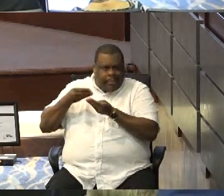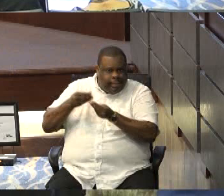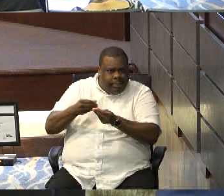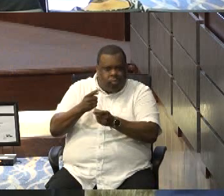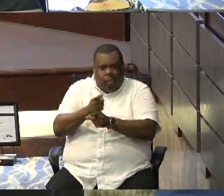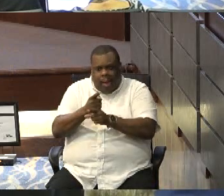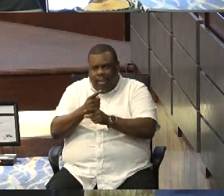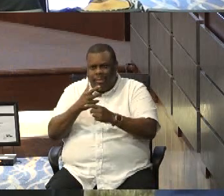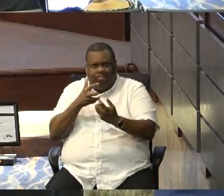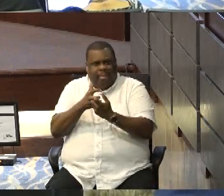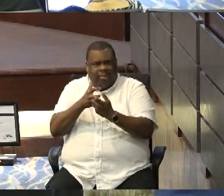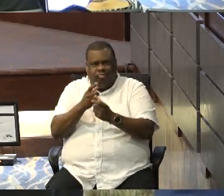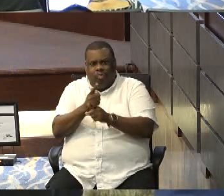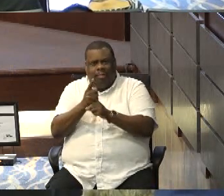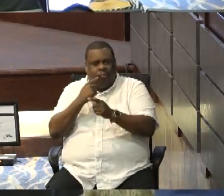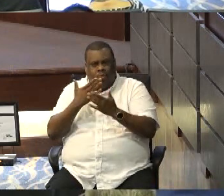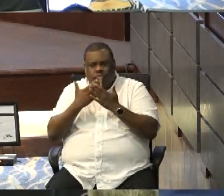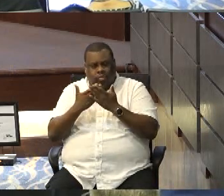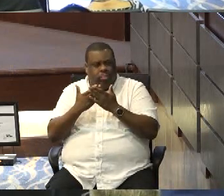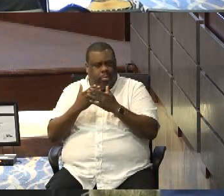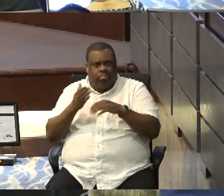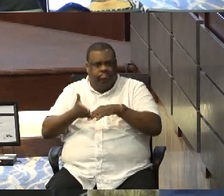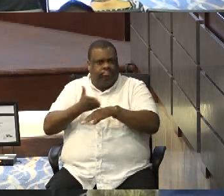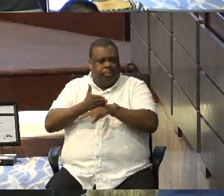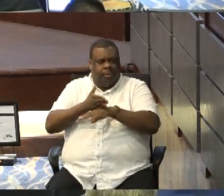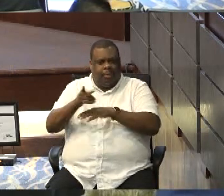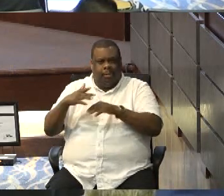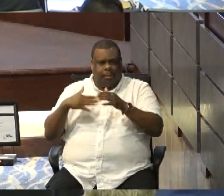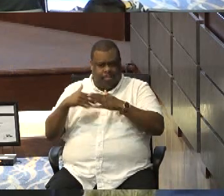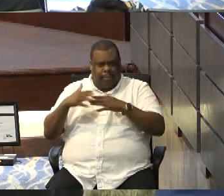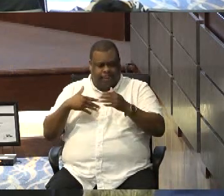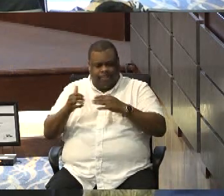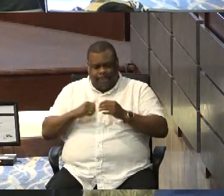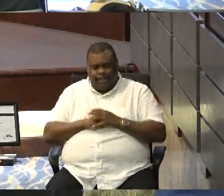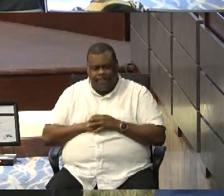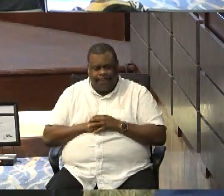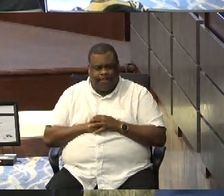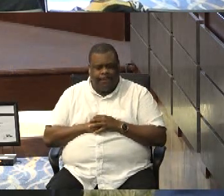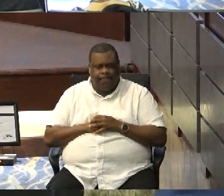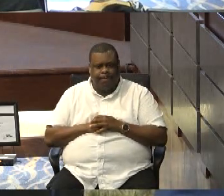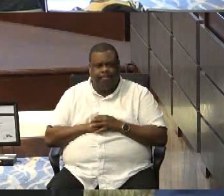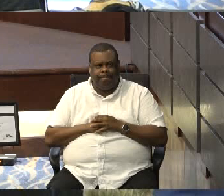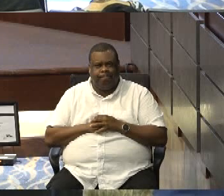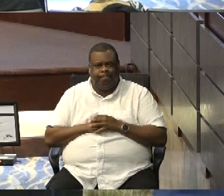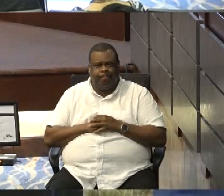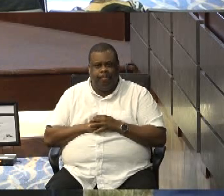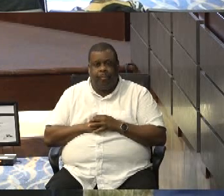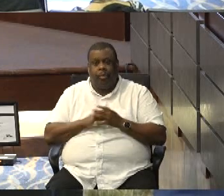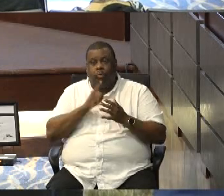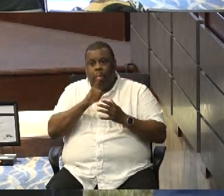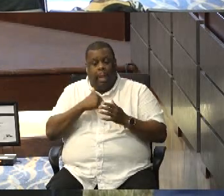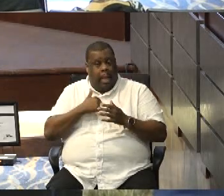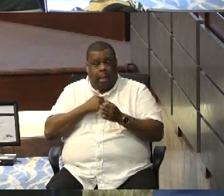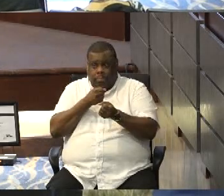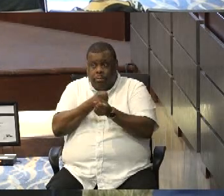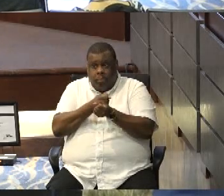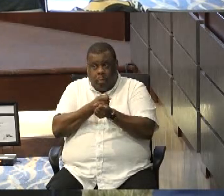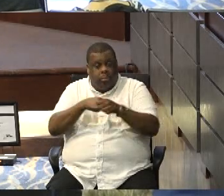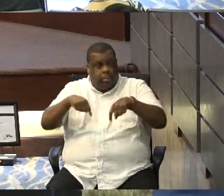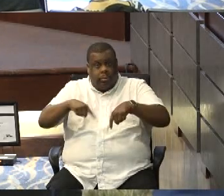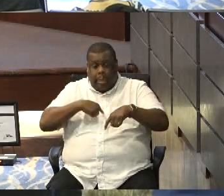I think it'll be a value add to the structure and the property. So I was supportive of this